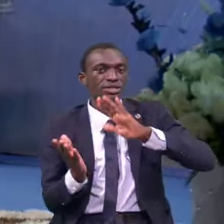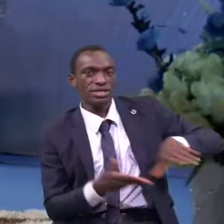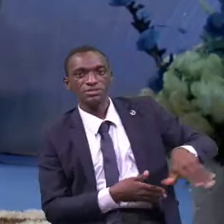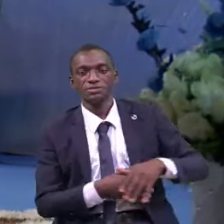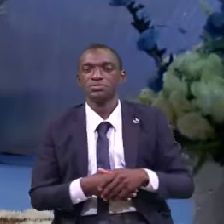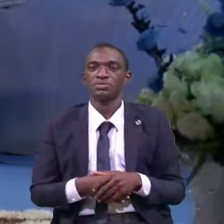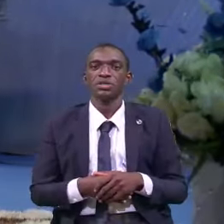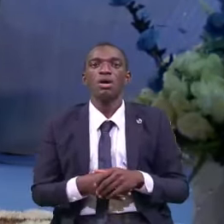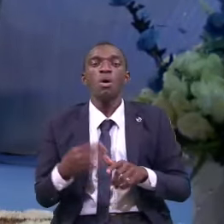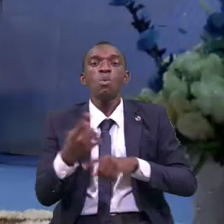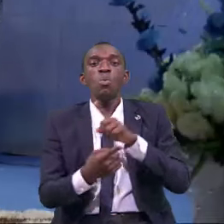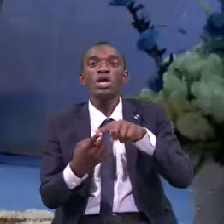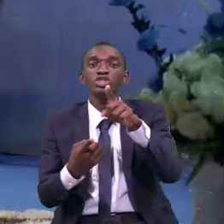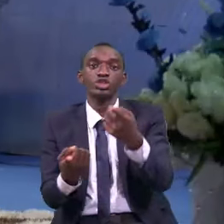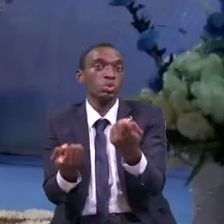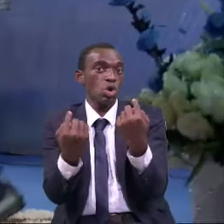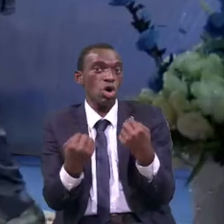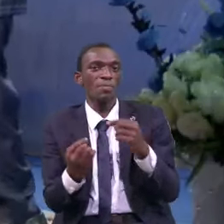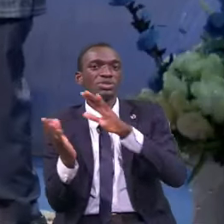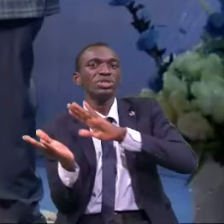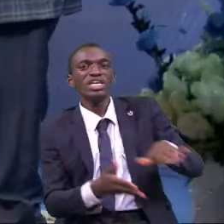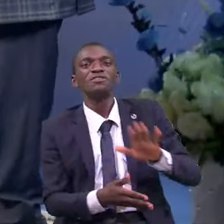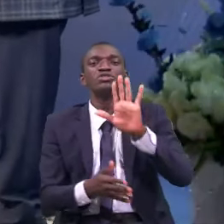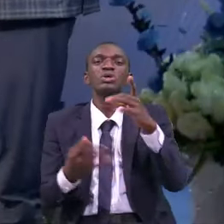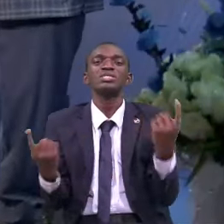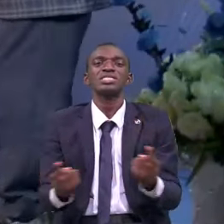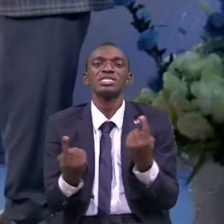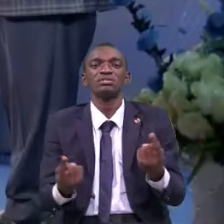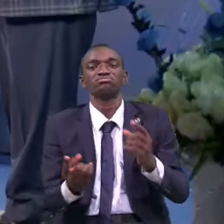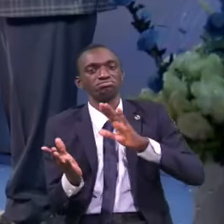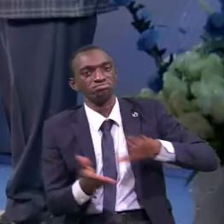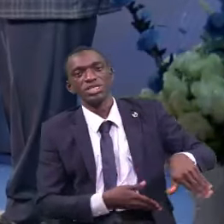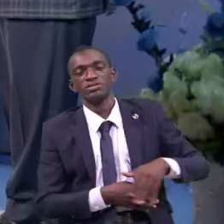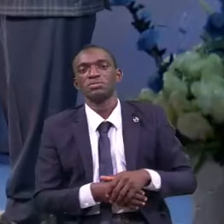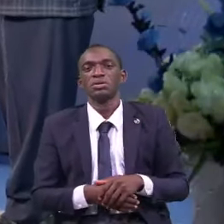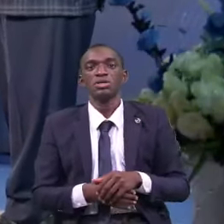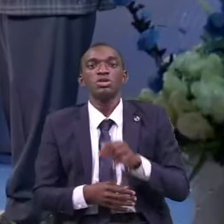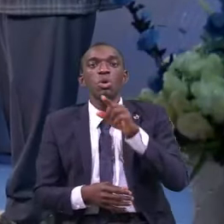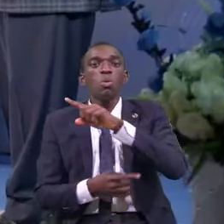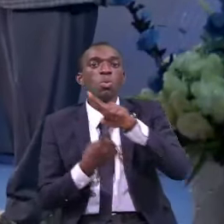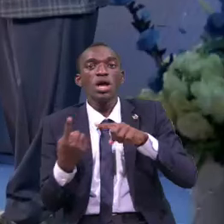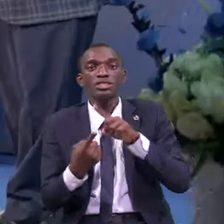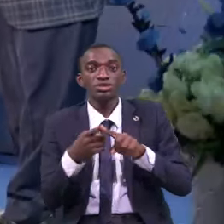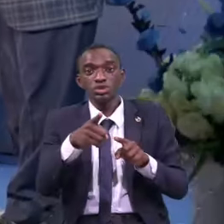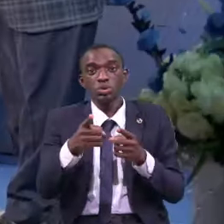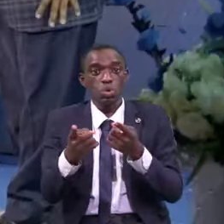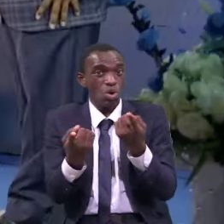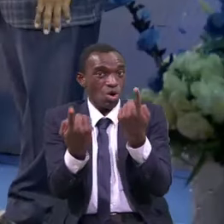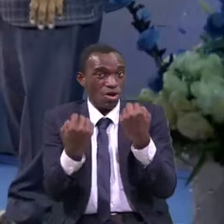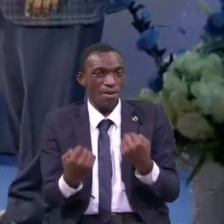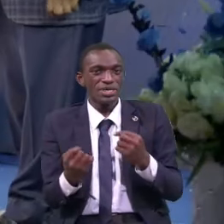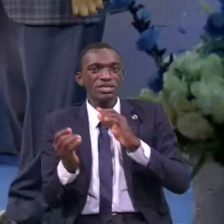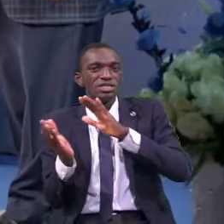When you come, you leave your sin behind. When you come, you leave the adultery,